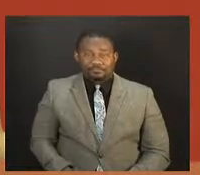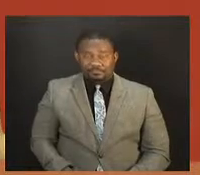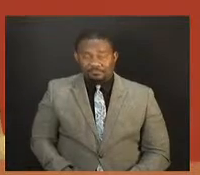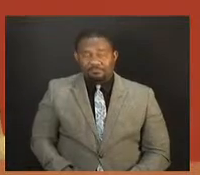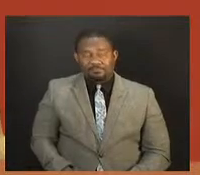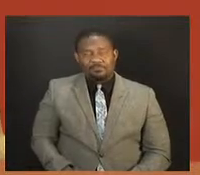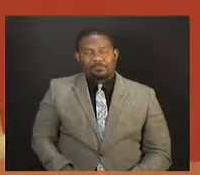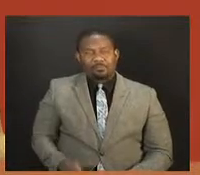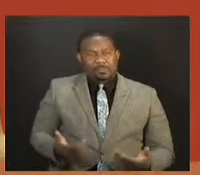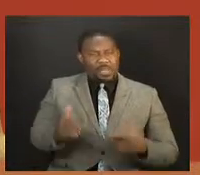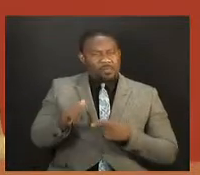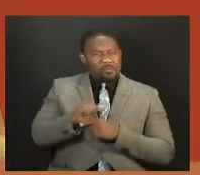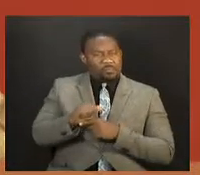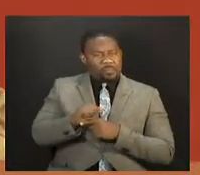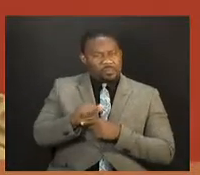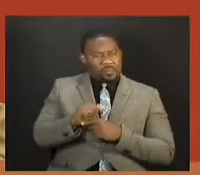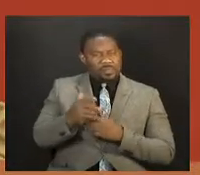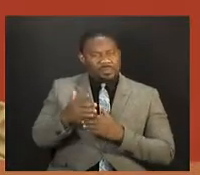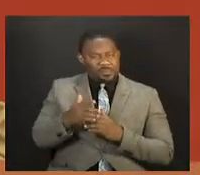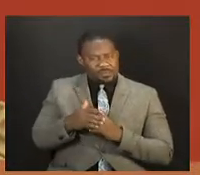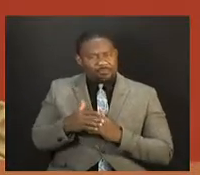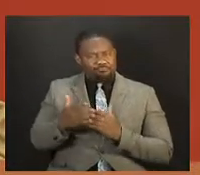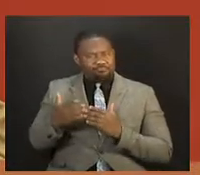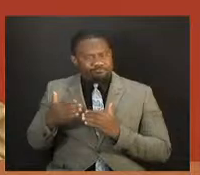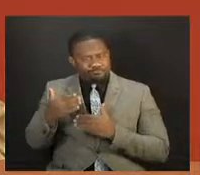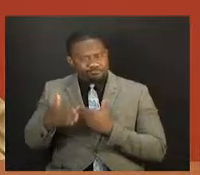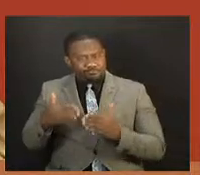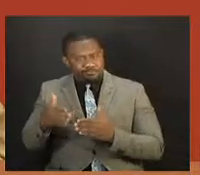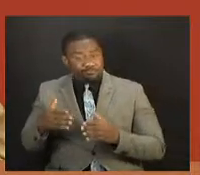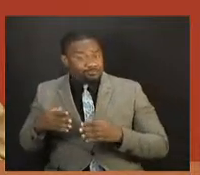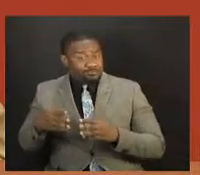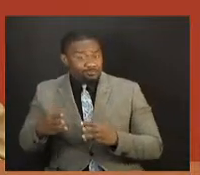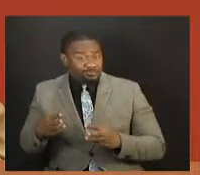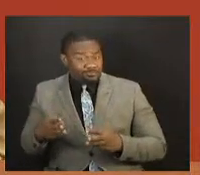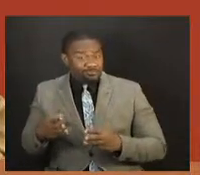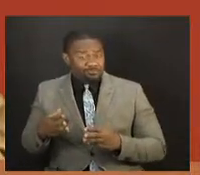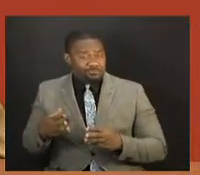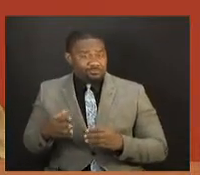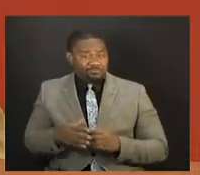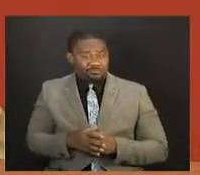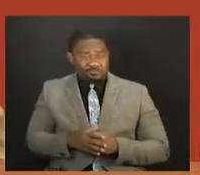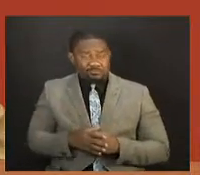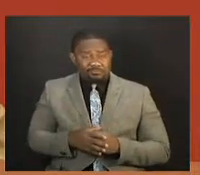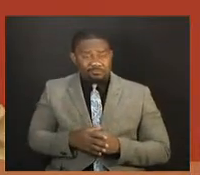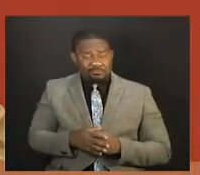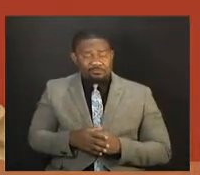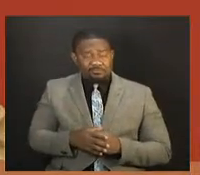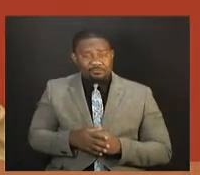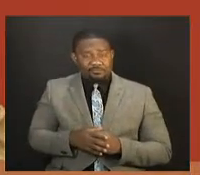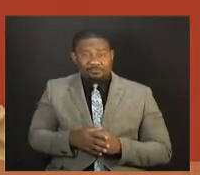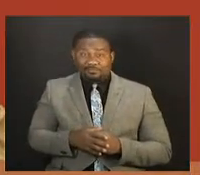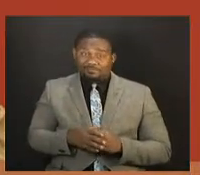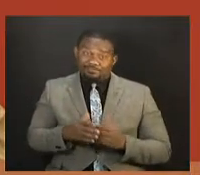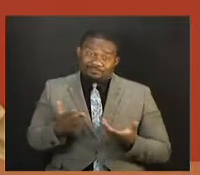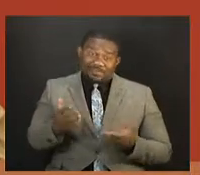convention is that when a business committee